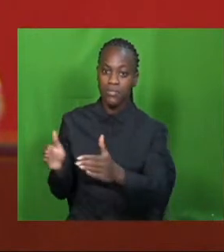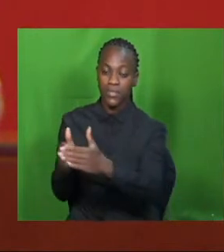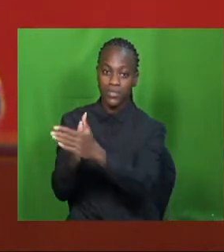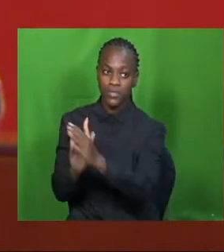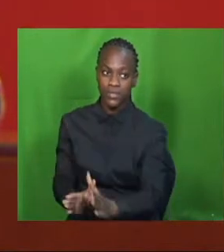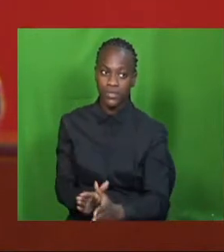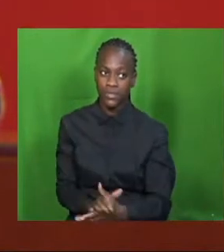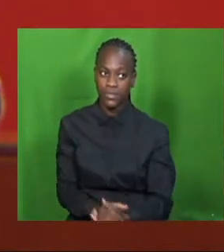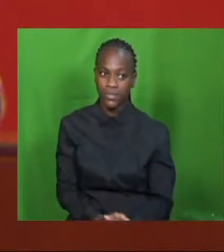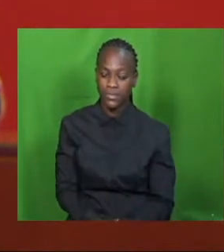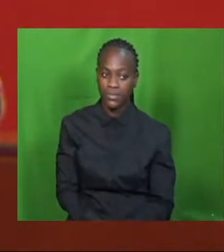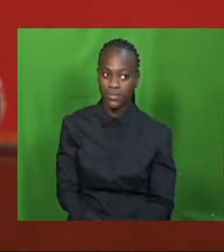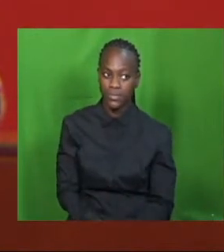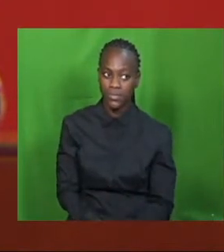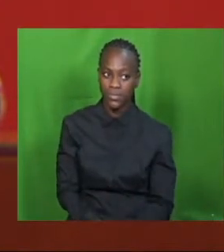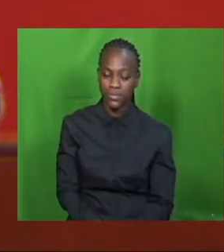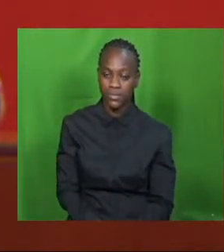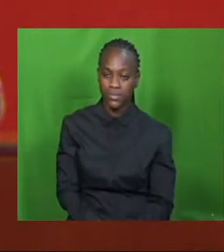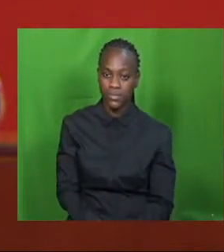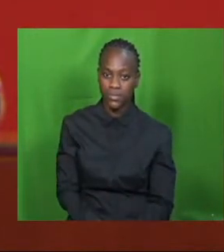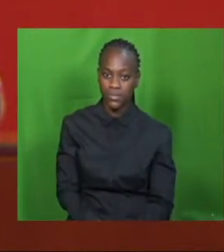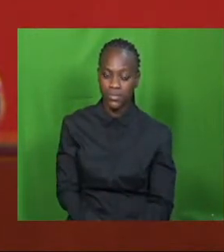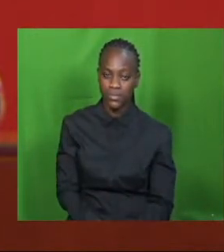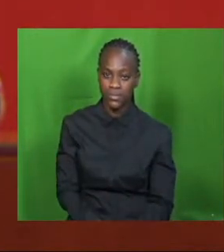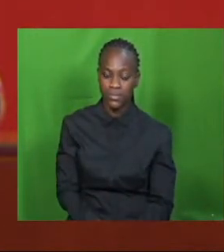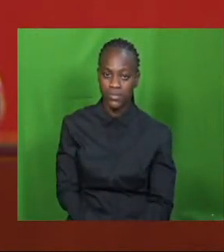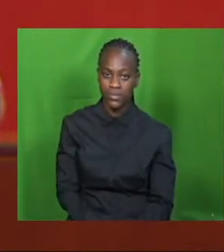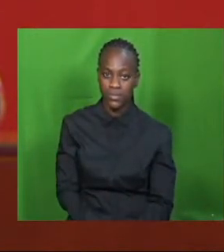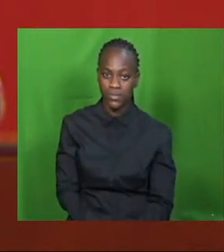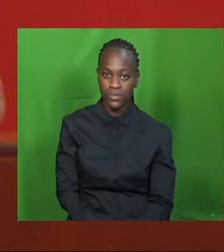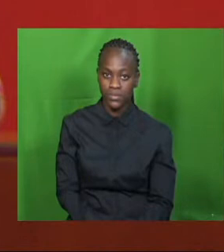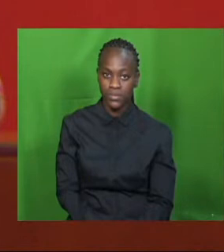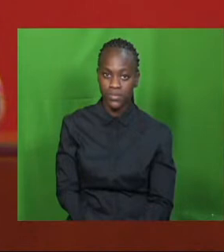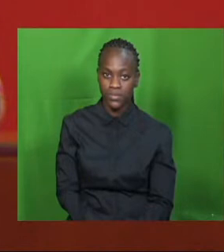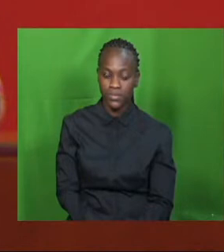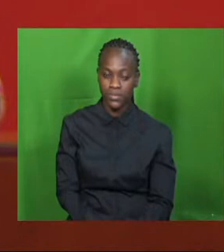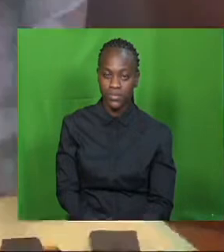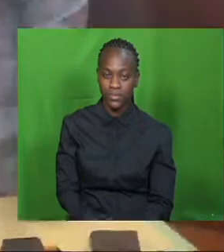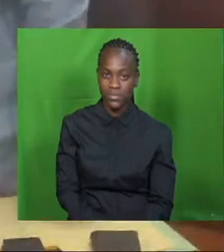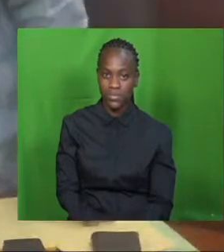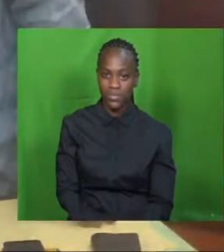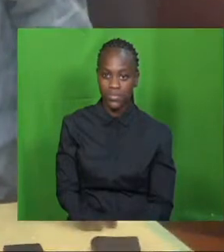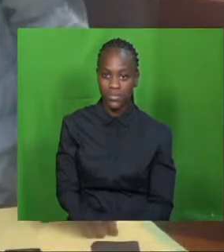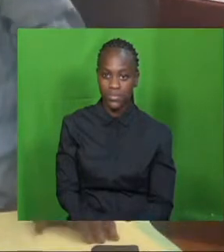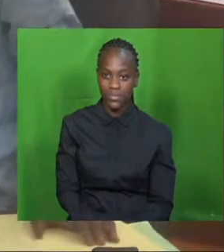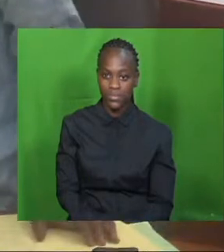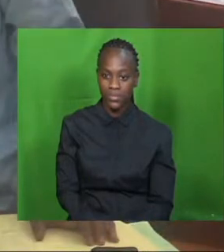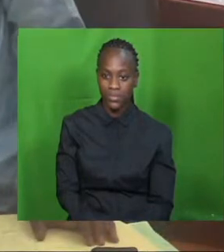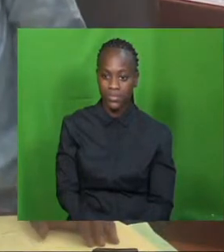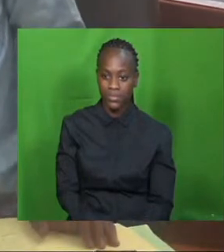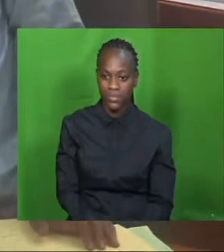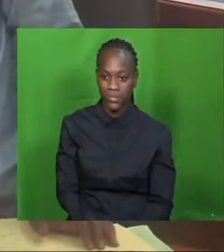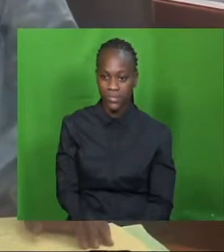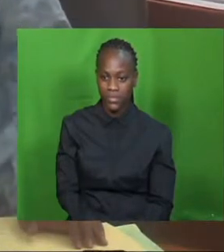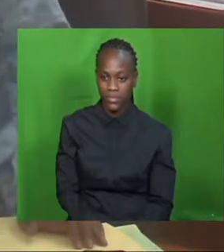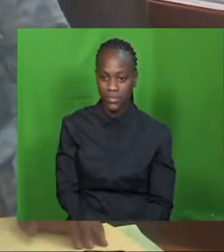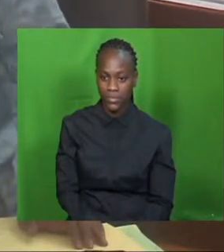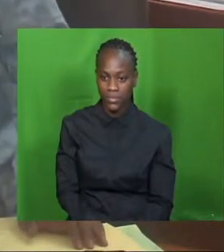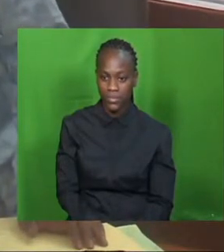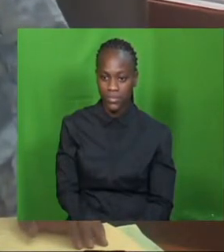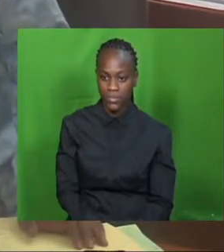to know, and please be candid with the delegation. Say it as it